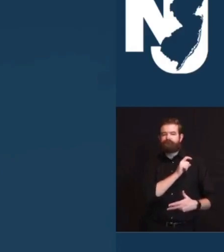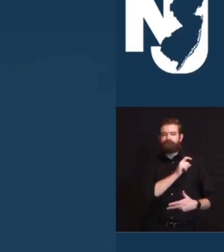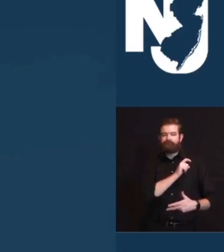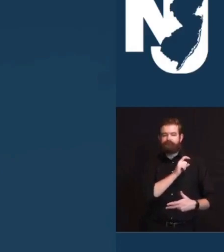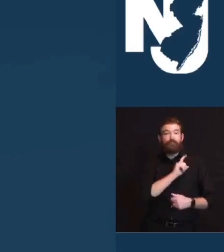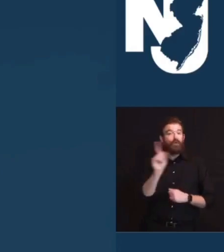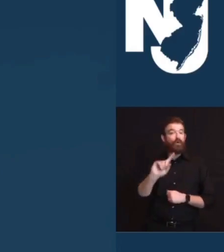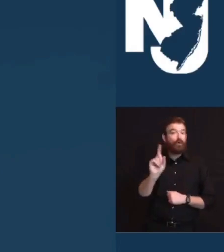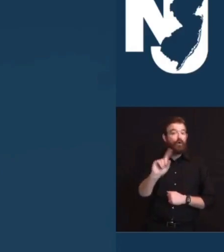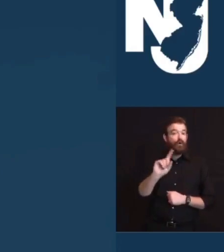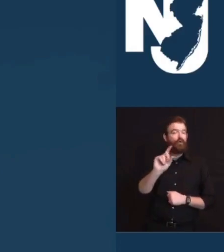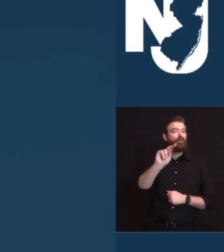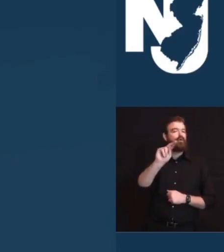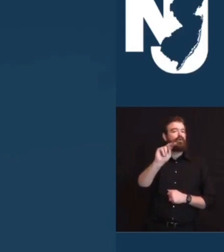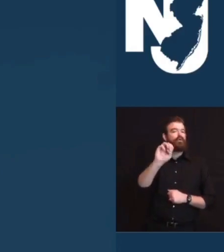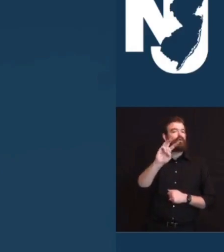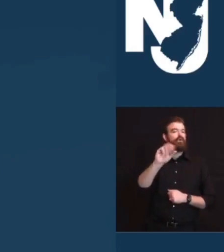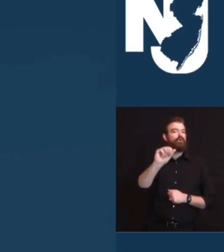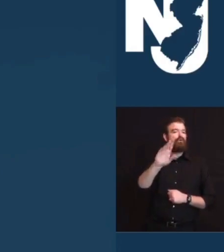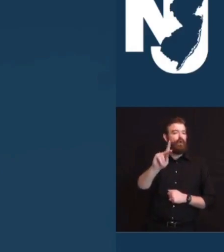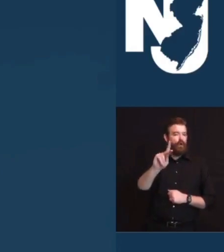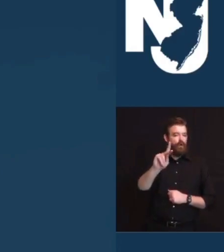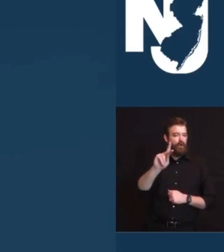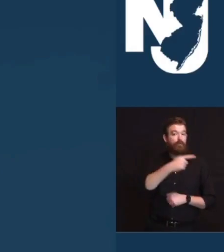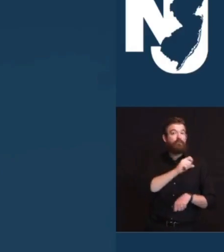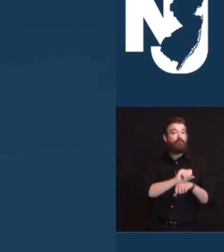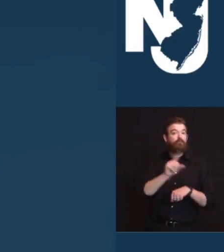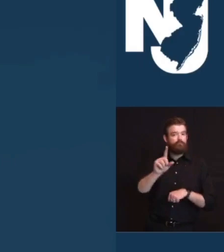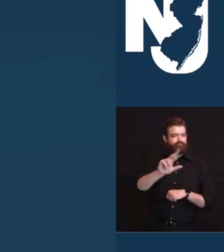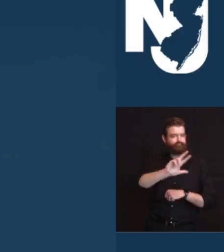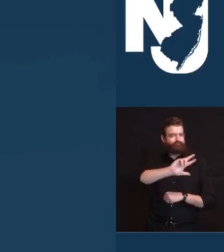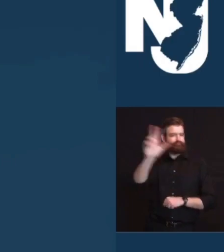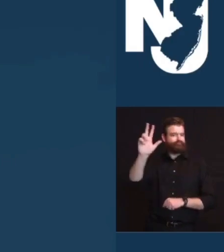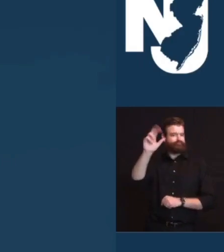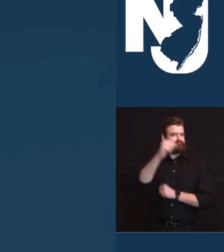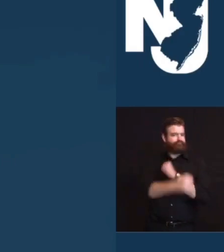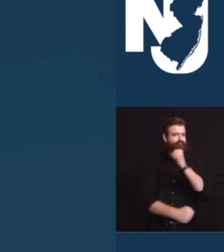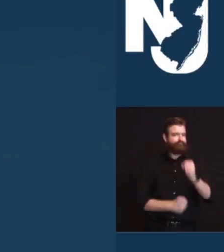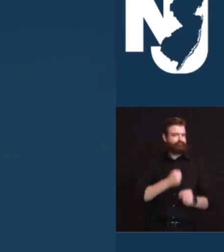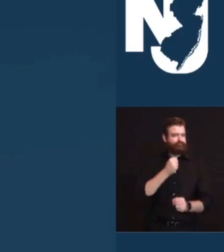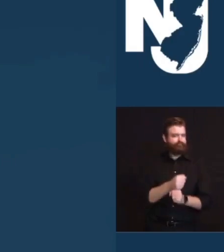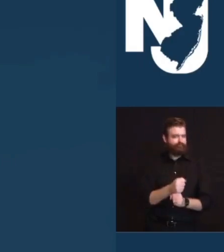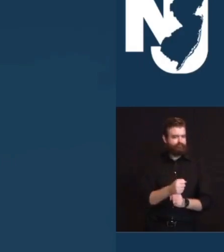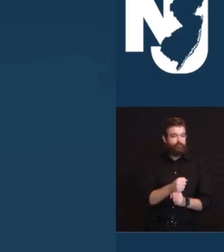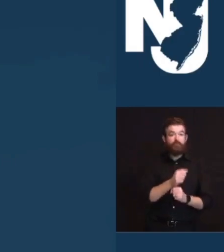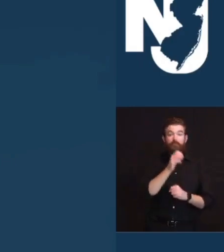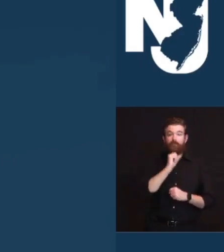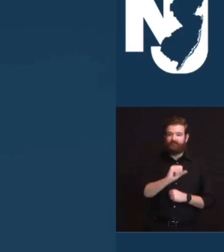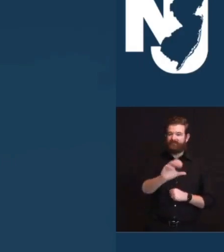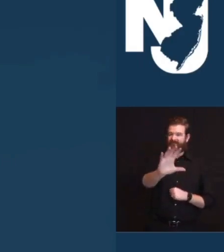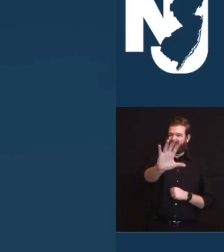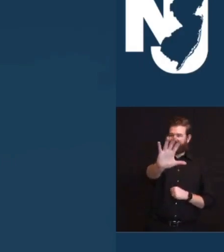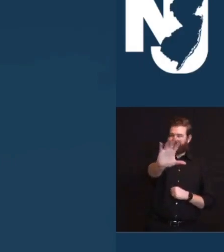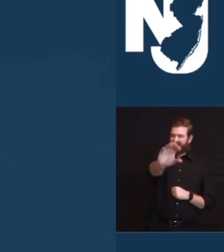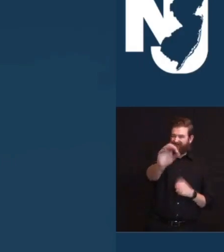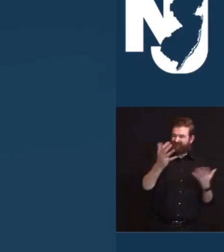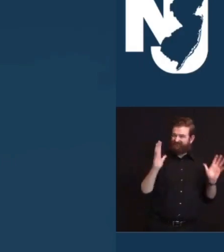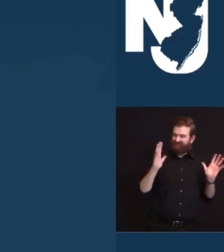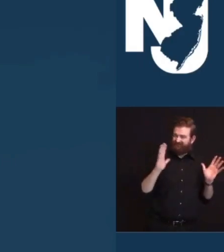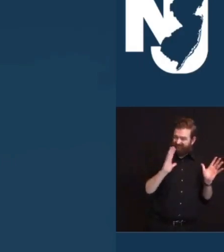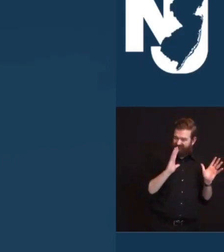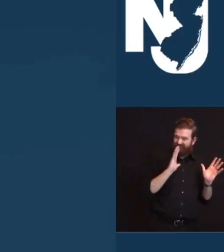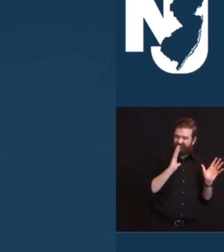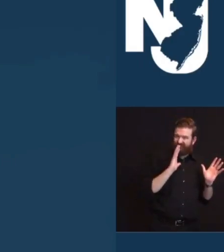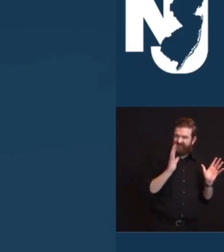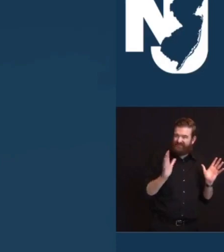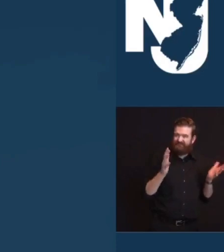proudly served his home city for nearly 3 decades, and Marcus was just 50 years old. Officer Thomas joined the